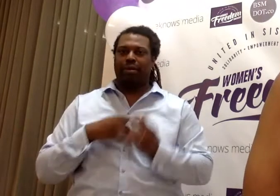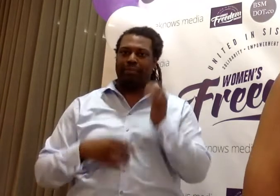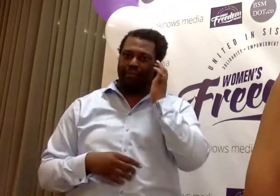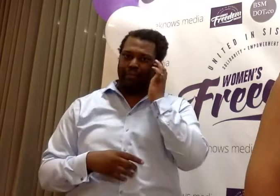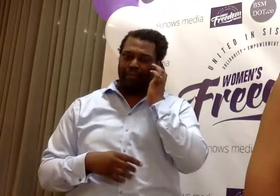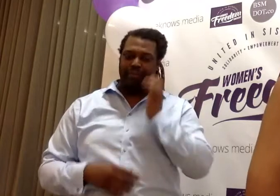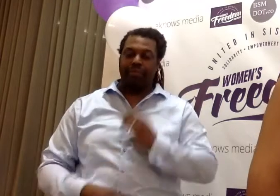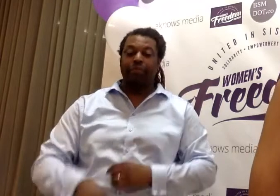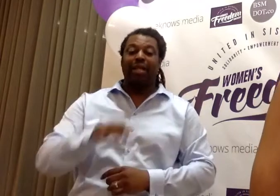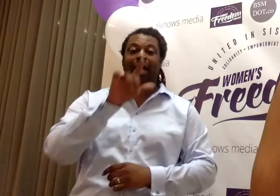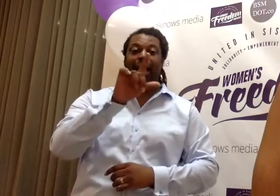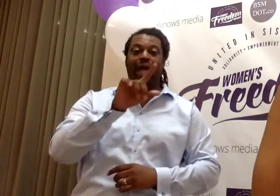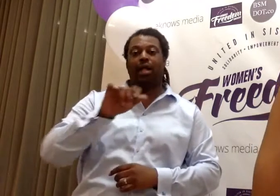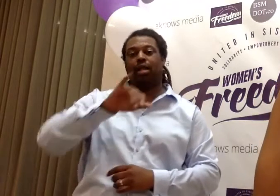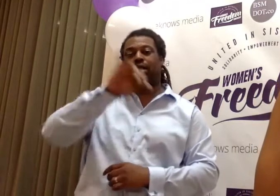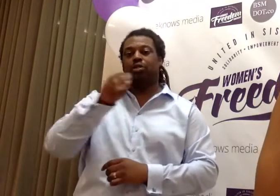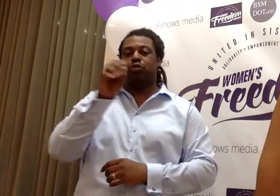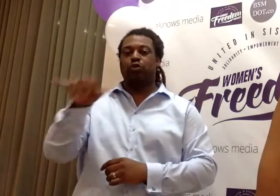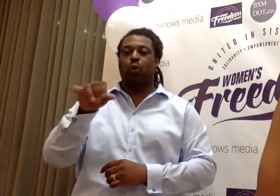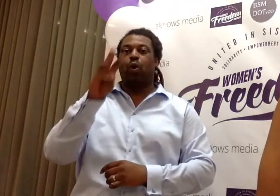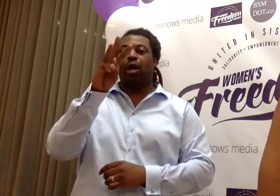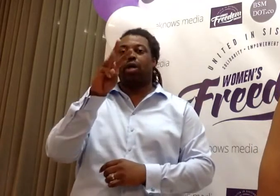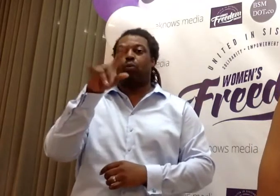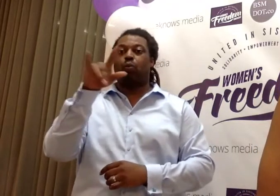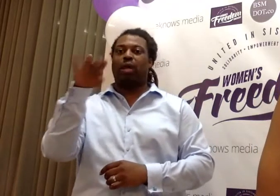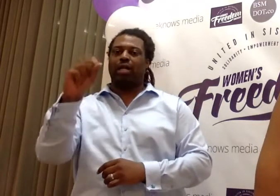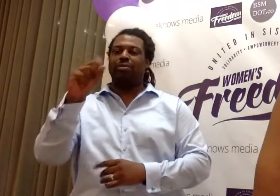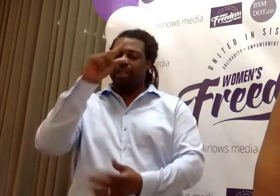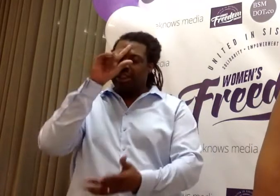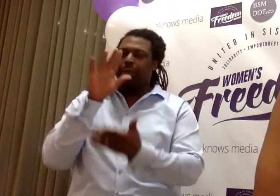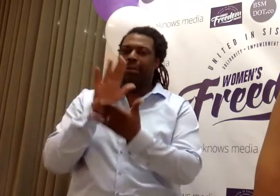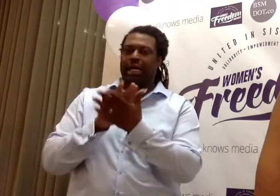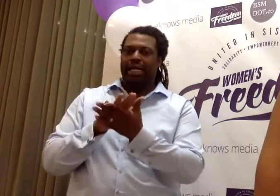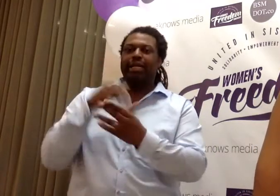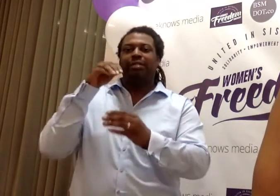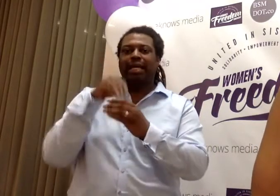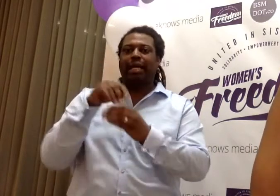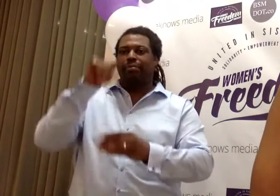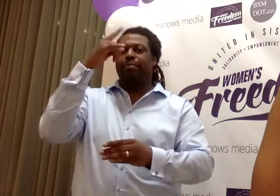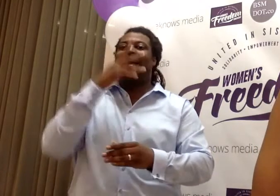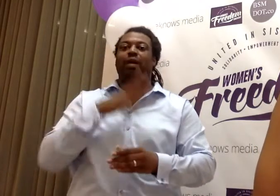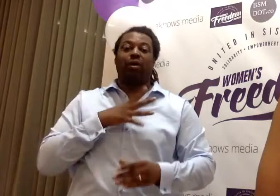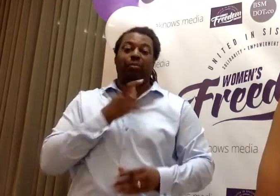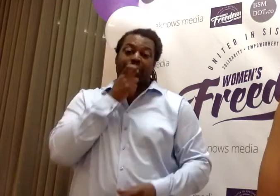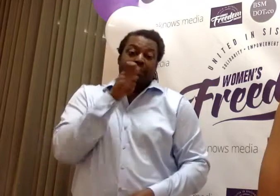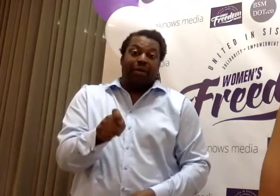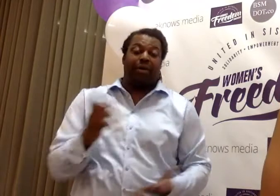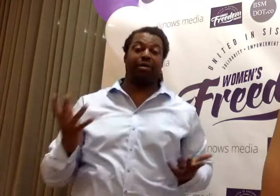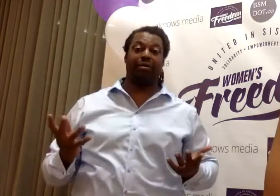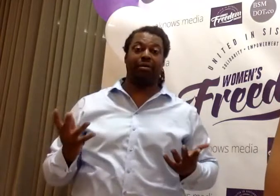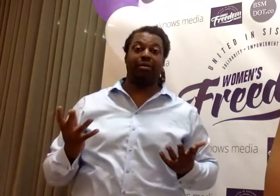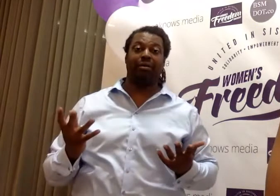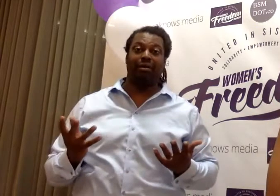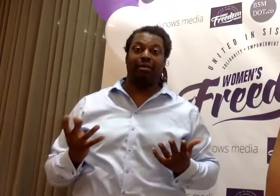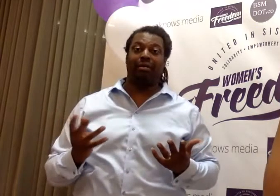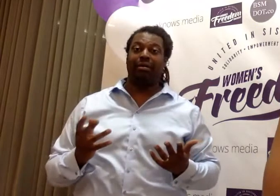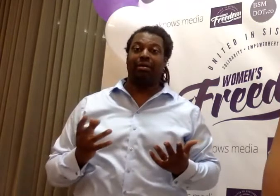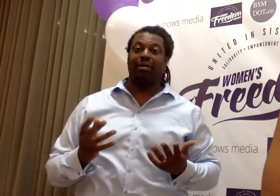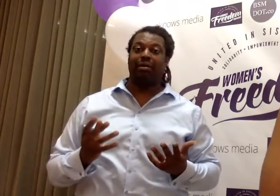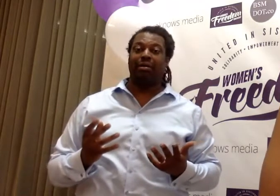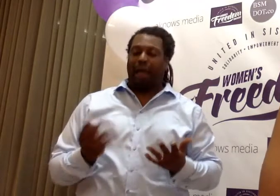LJW Williams believes in Black women. I don't know how to say it any other way. LJW